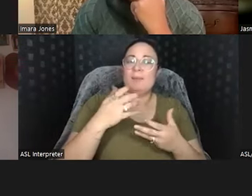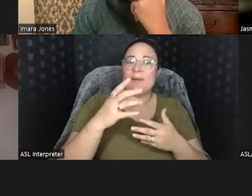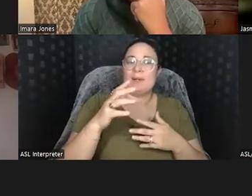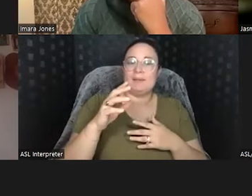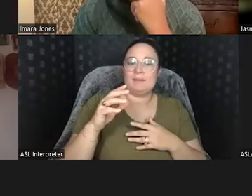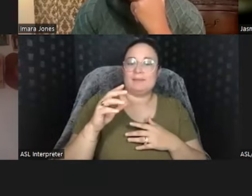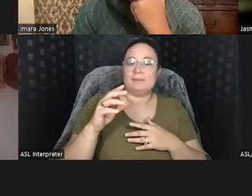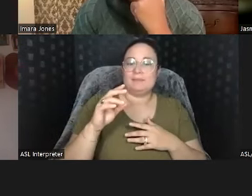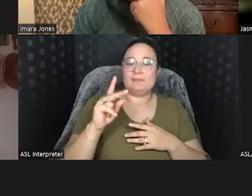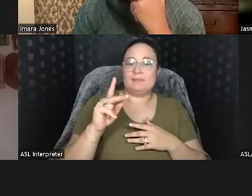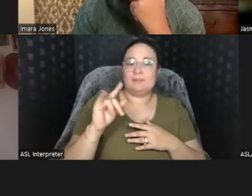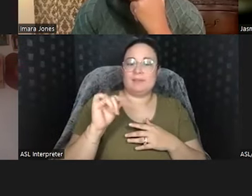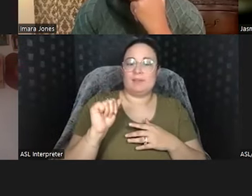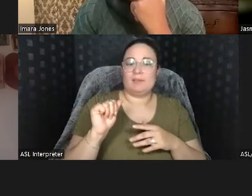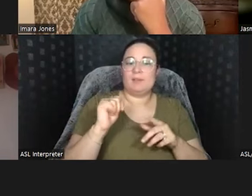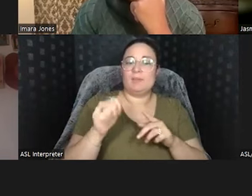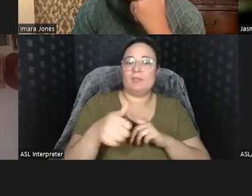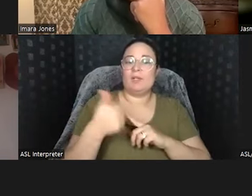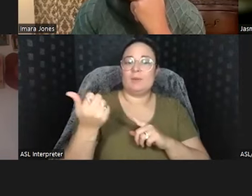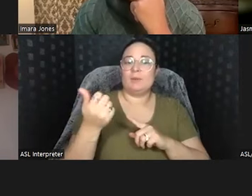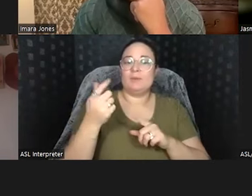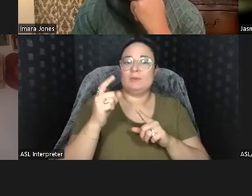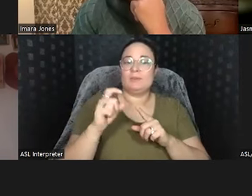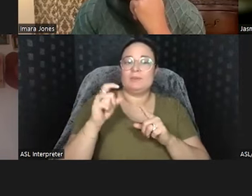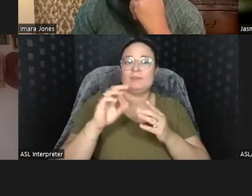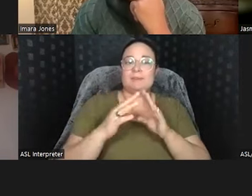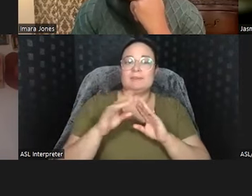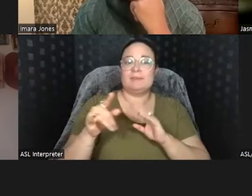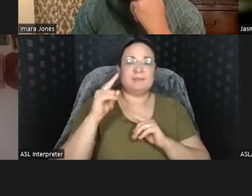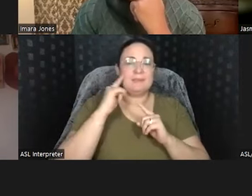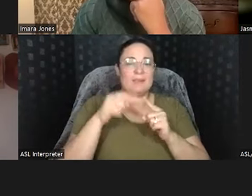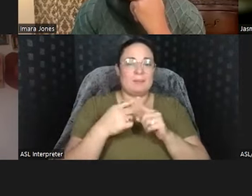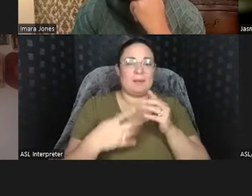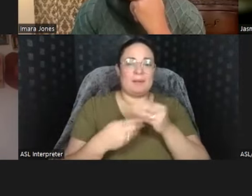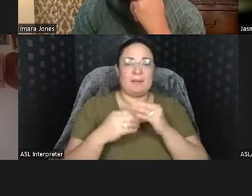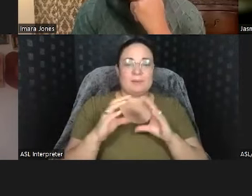briefly about what are some other things that the city should think about doing?